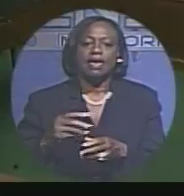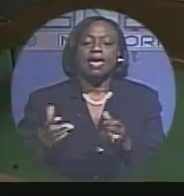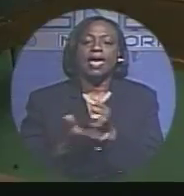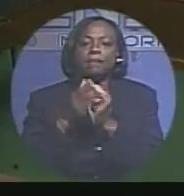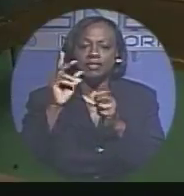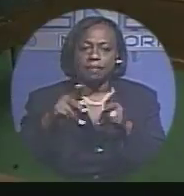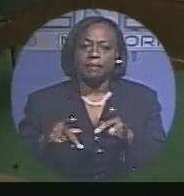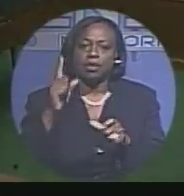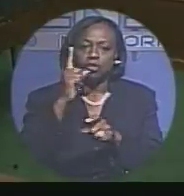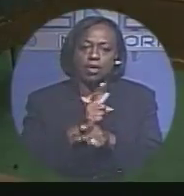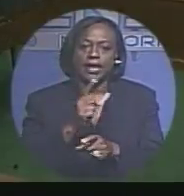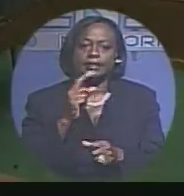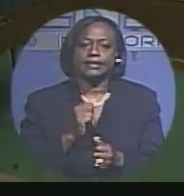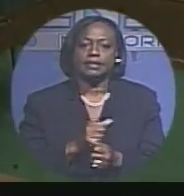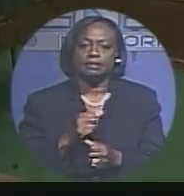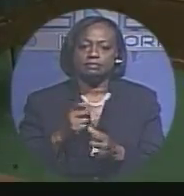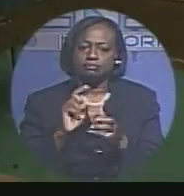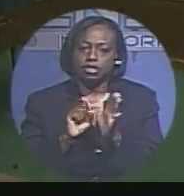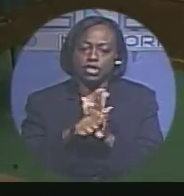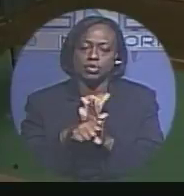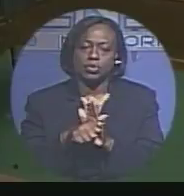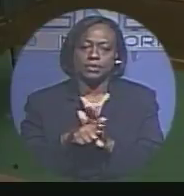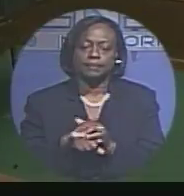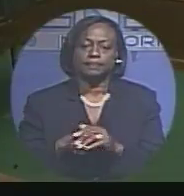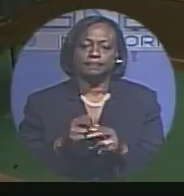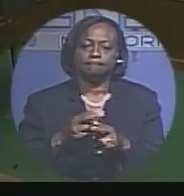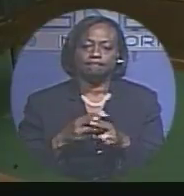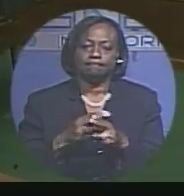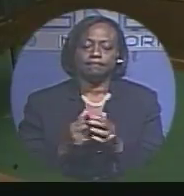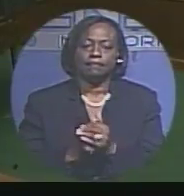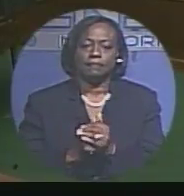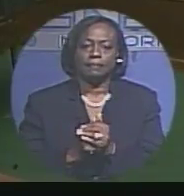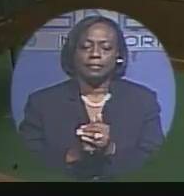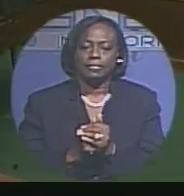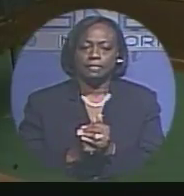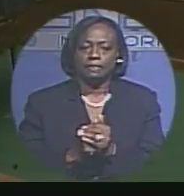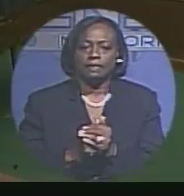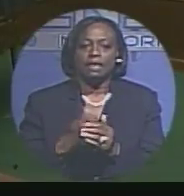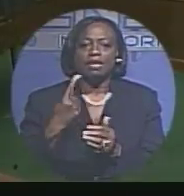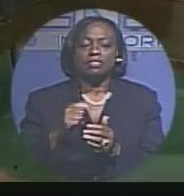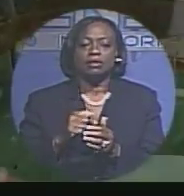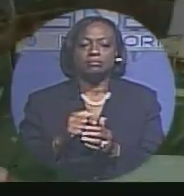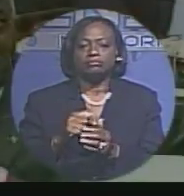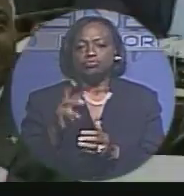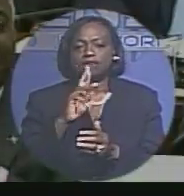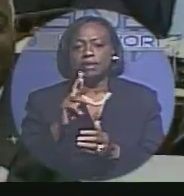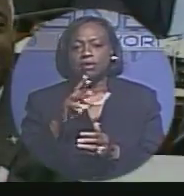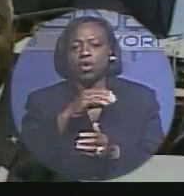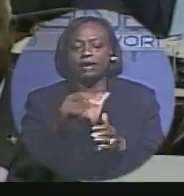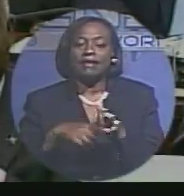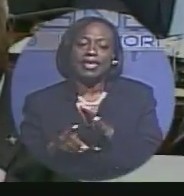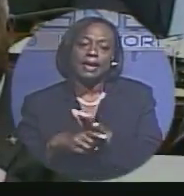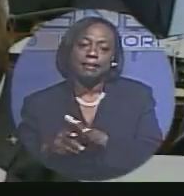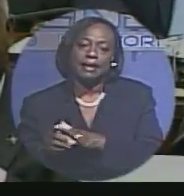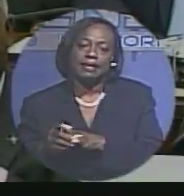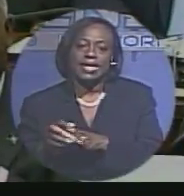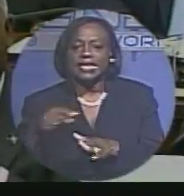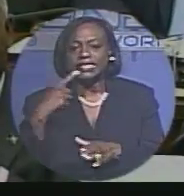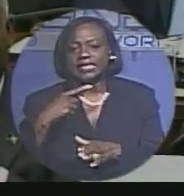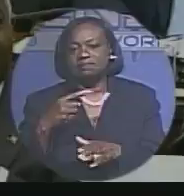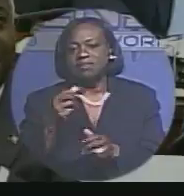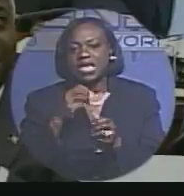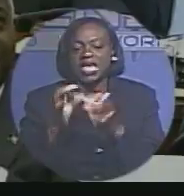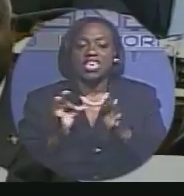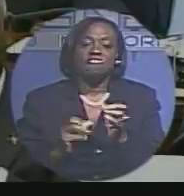away. Now, a referendum on gambling is still planned to be held, but Mr. Christie noted that if passed, Bahamians may not